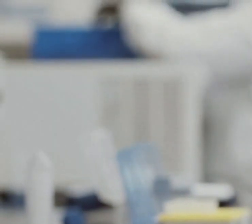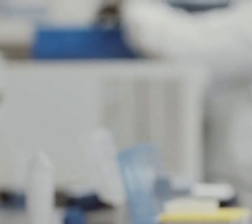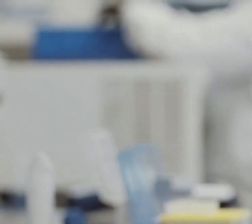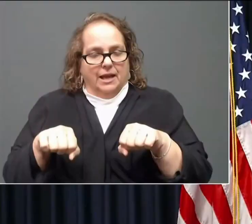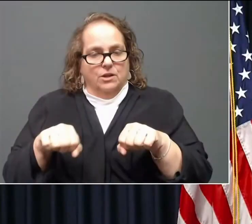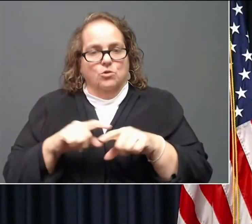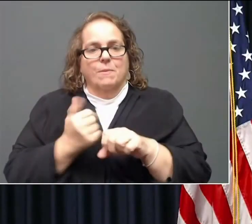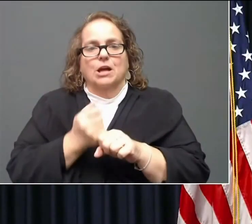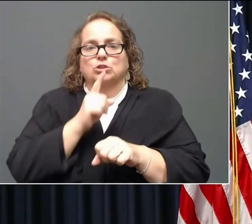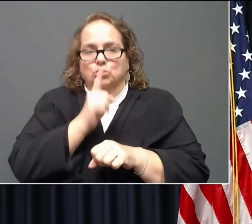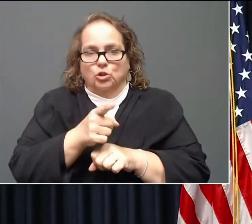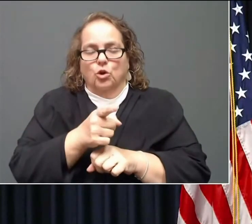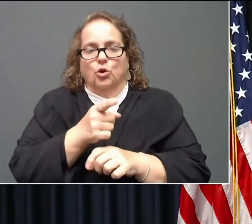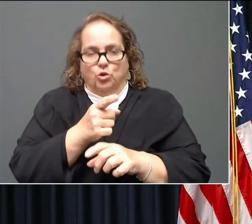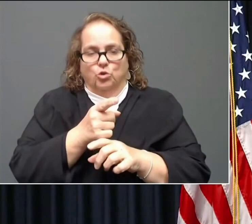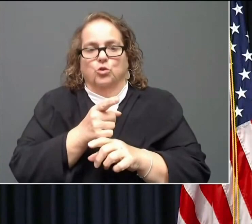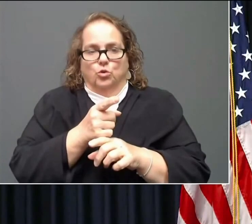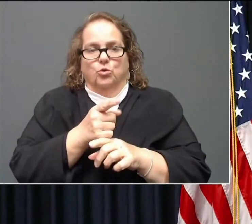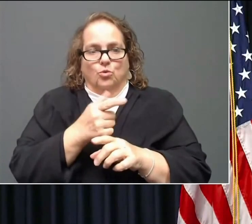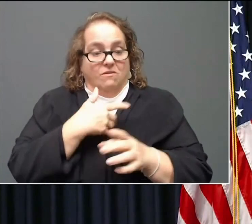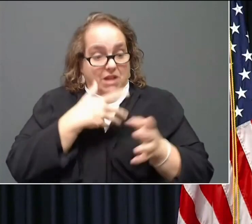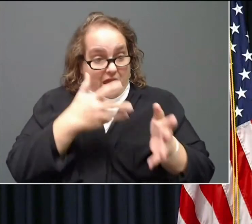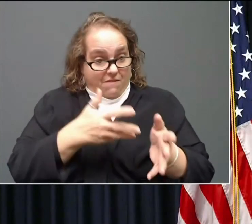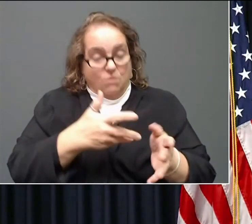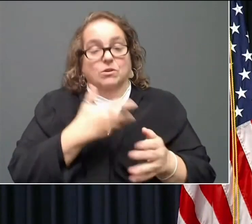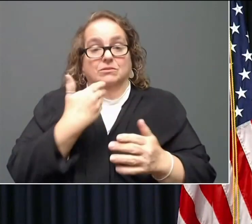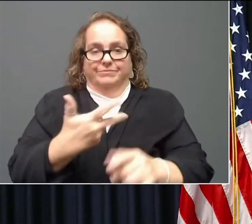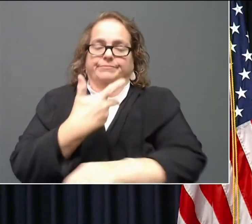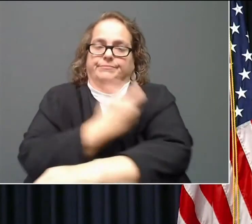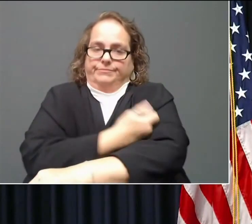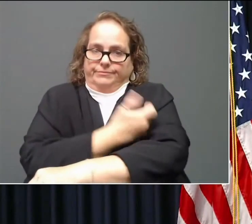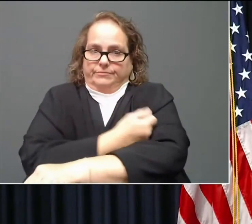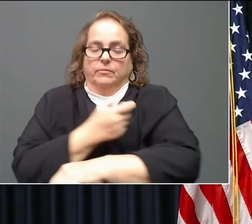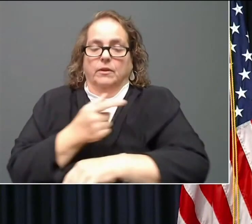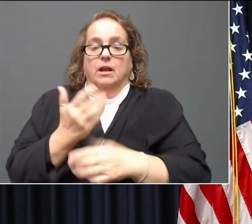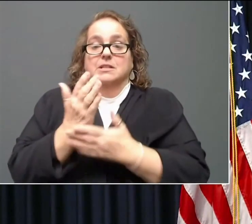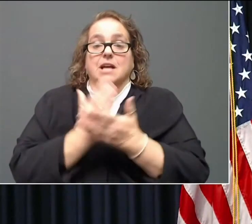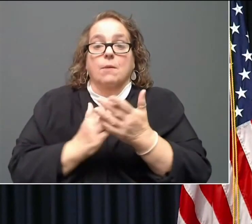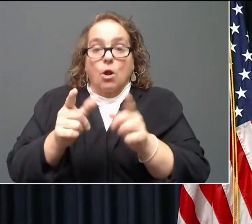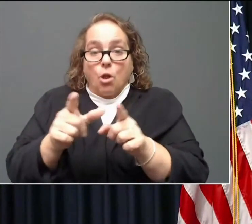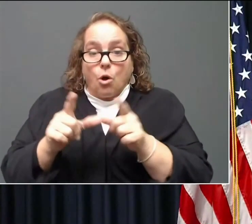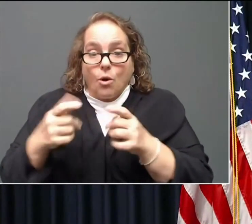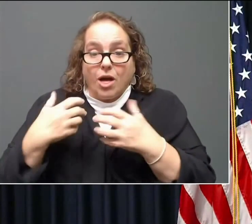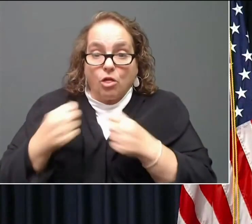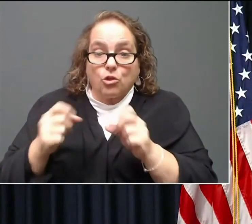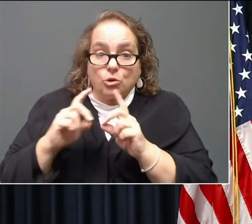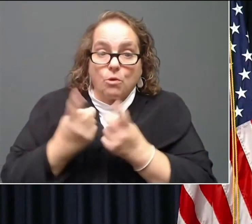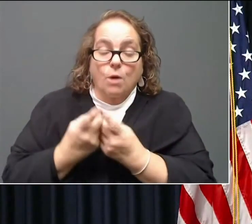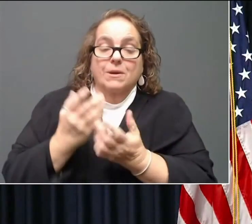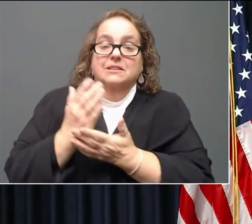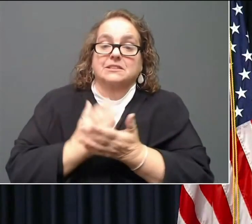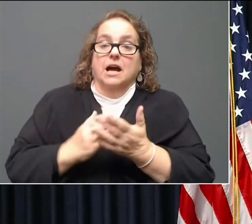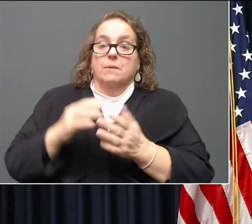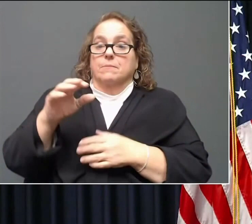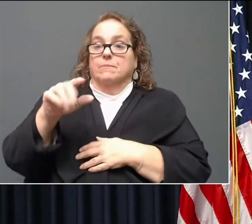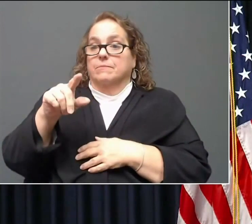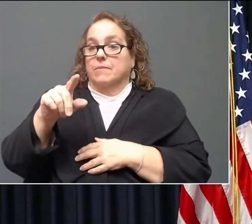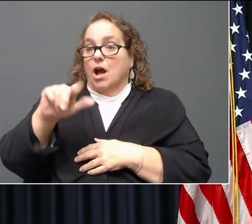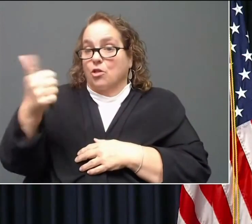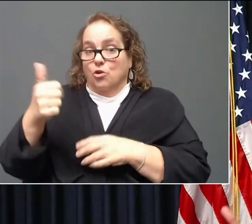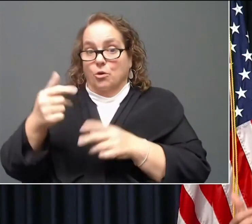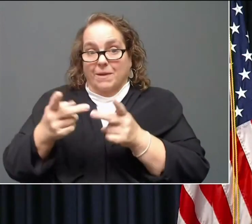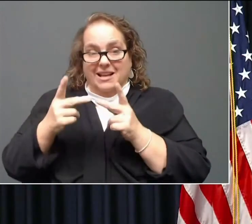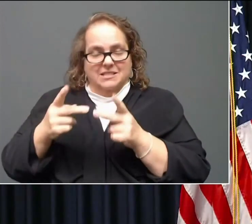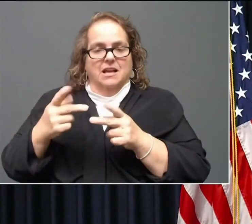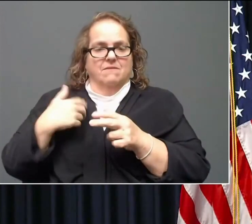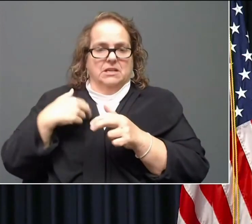the go-ahead. There are some local health departments, some other facilities, that have been having a tougher time